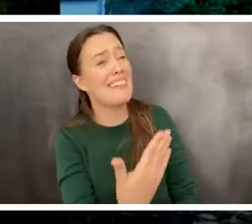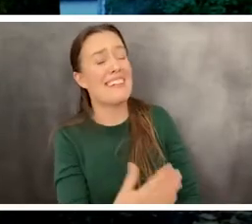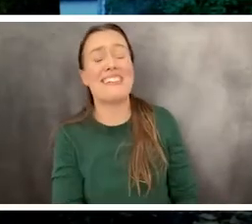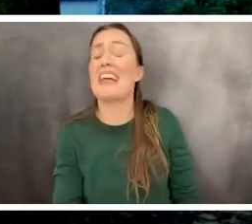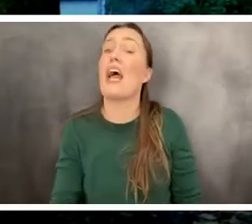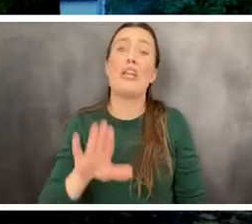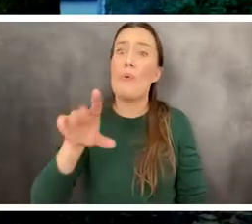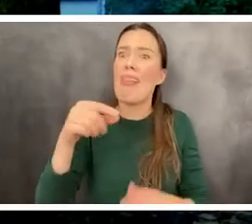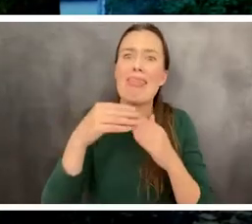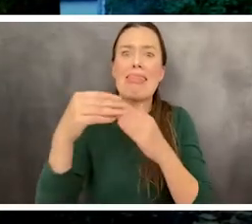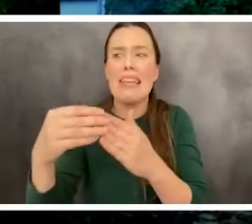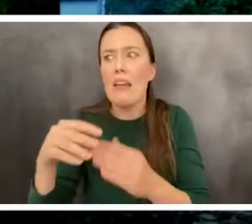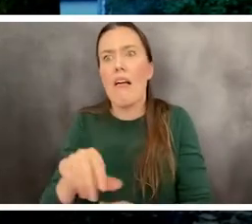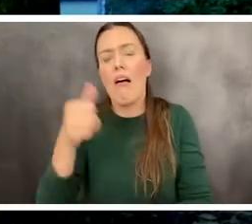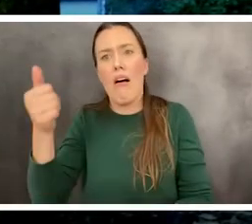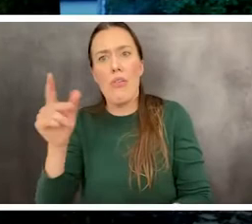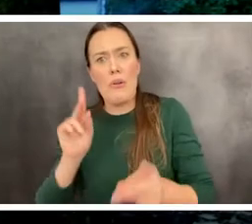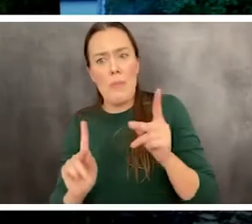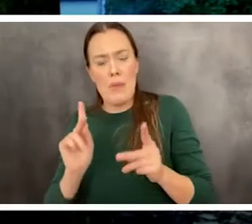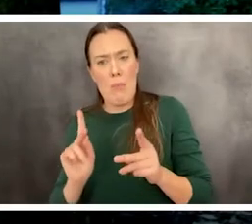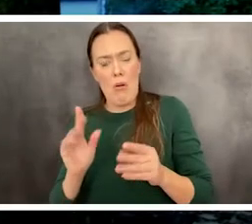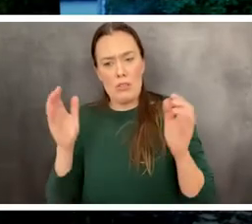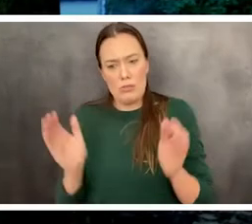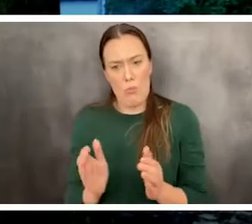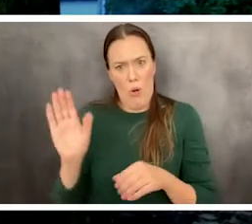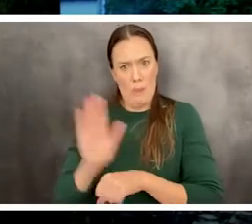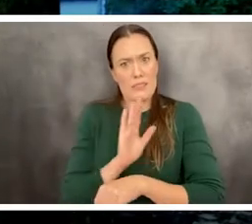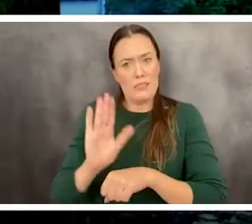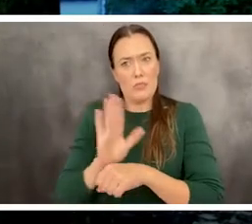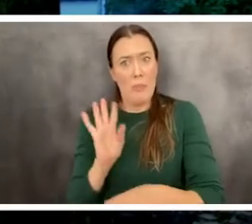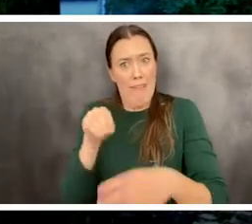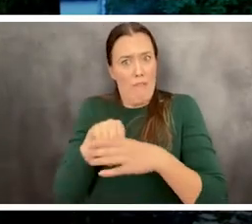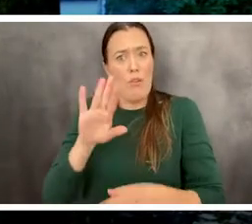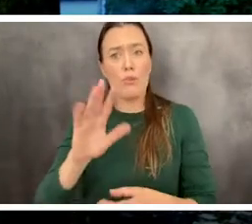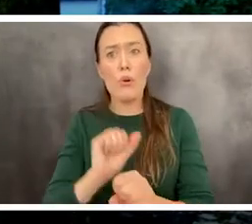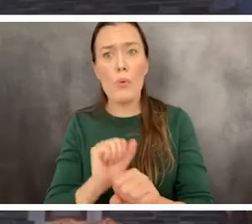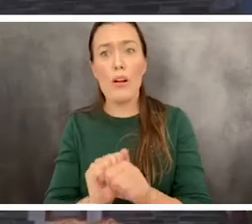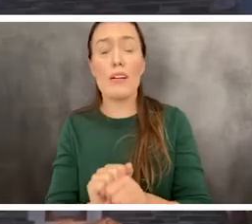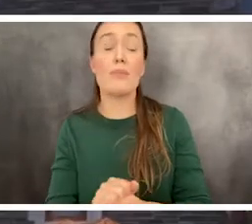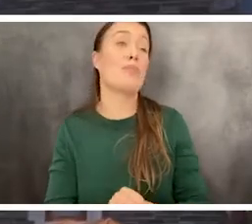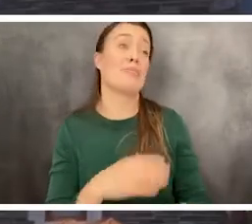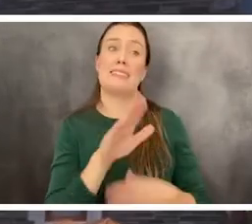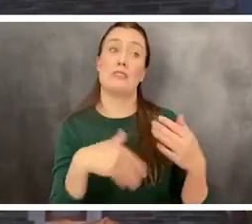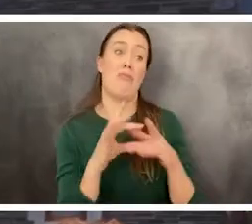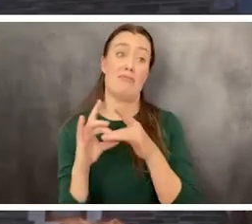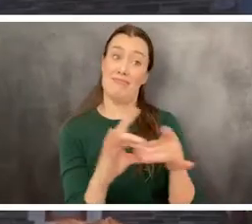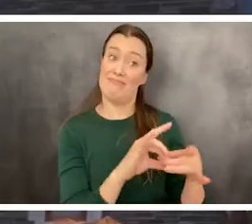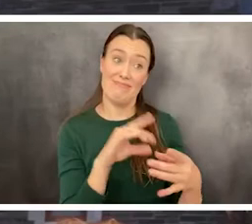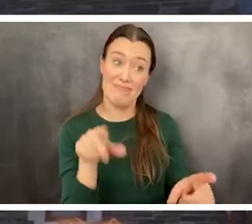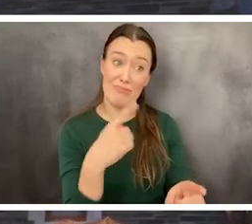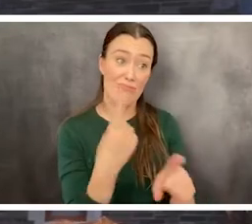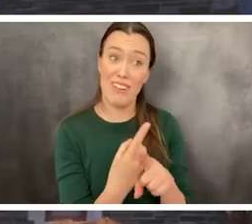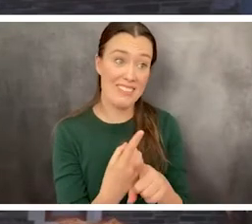in that way, and then you're pulling in and allowing other smaller businesses to piggyback along with what you're doing. Because it's also interconnected, right?